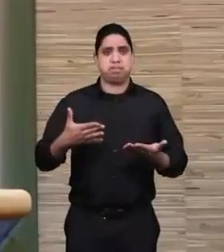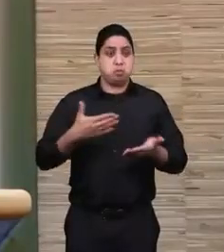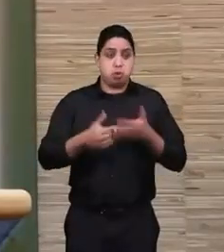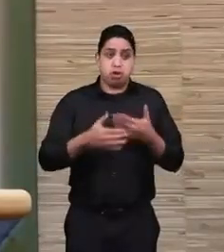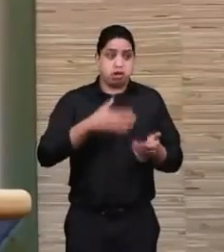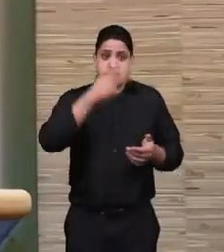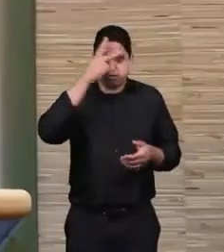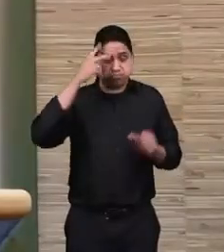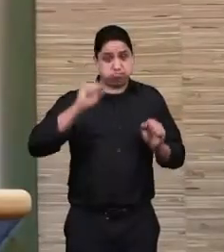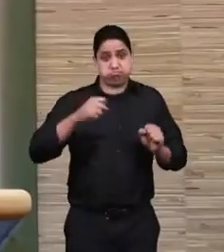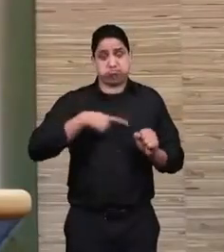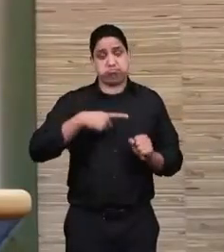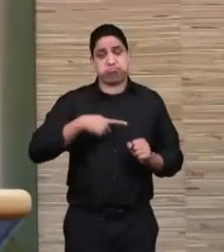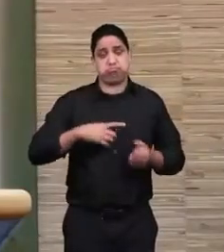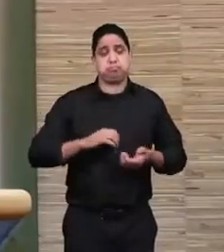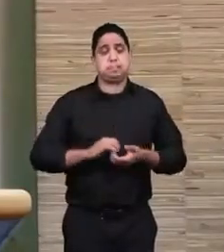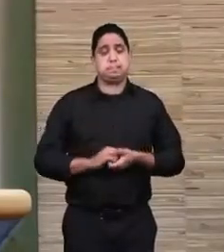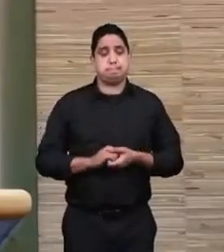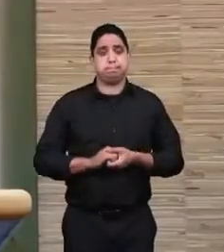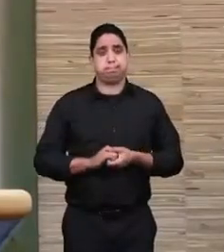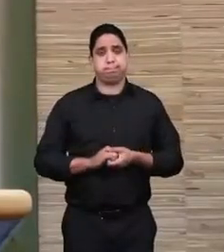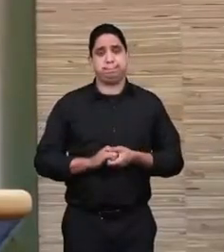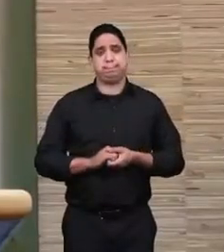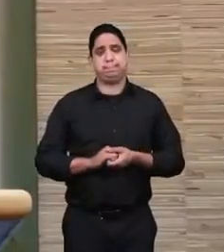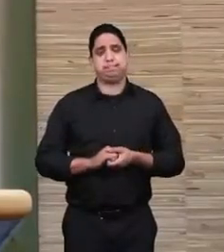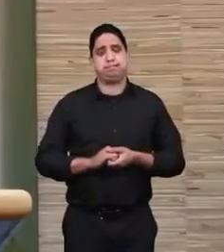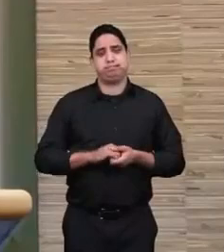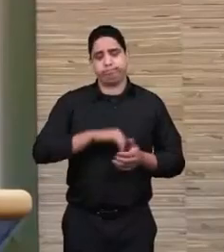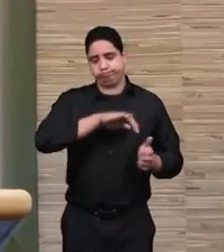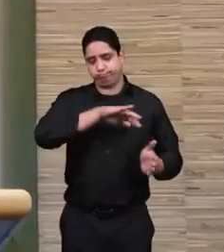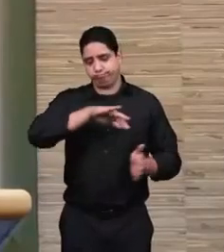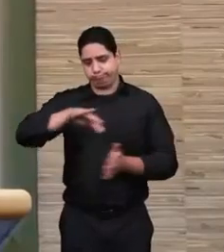anyone. With respect